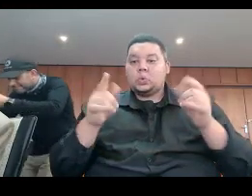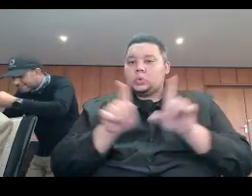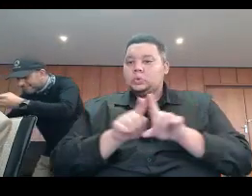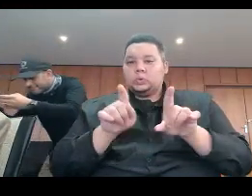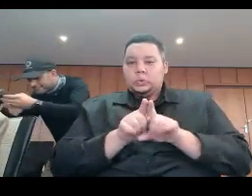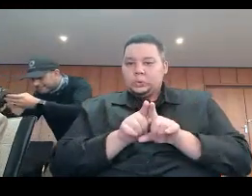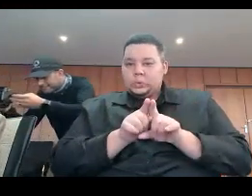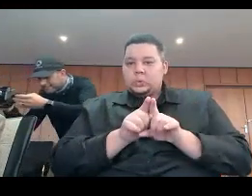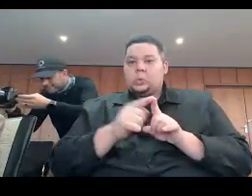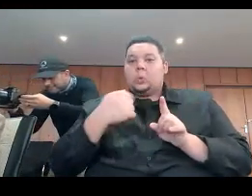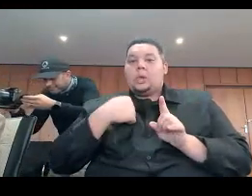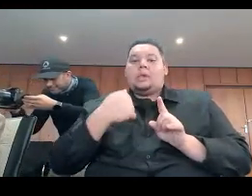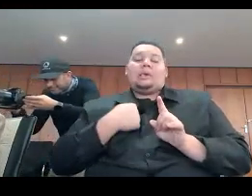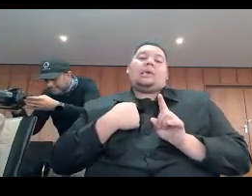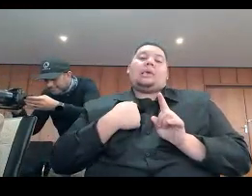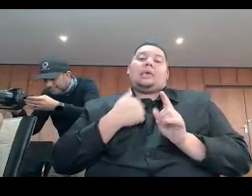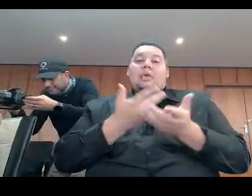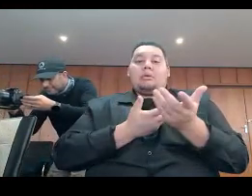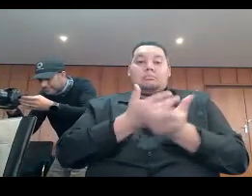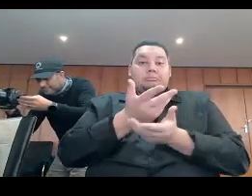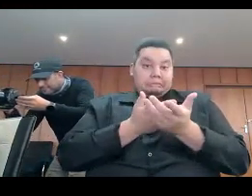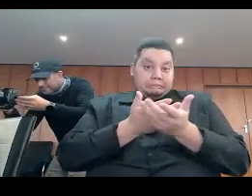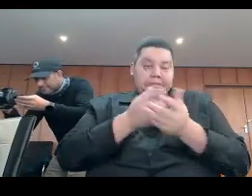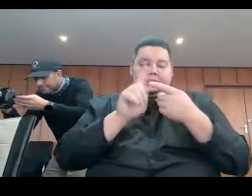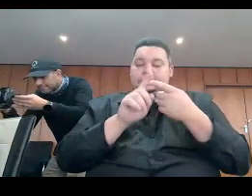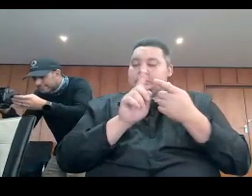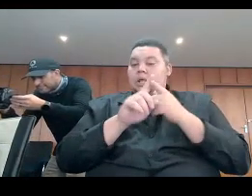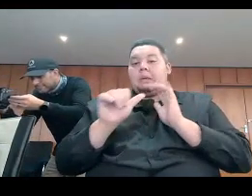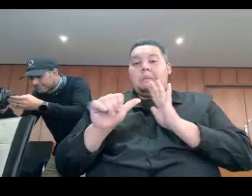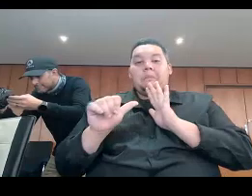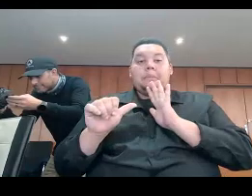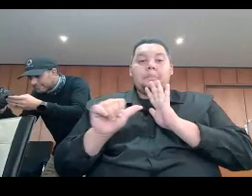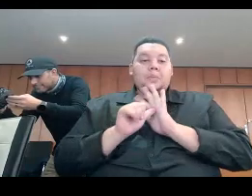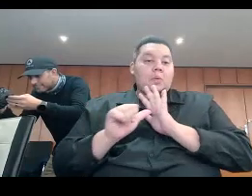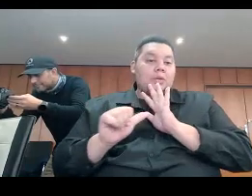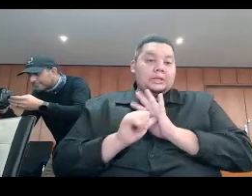speak about the importance of